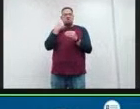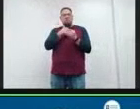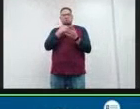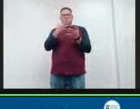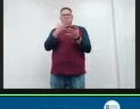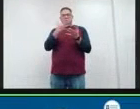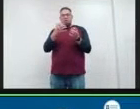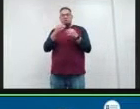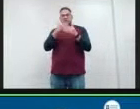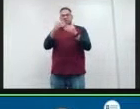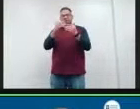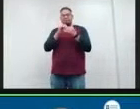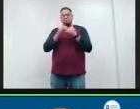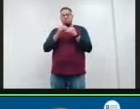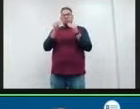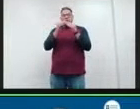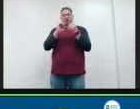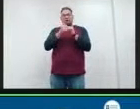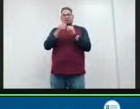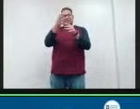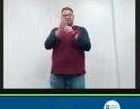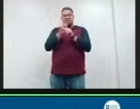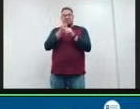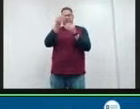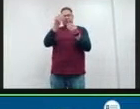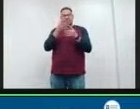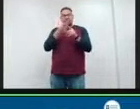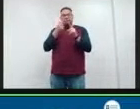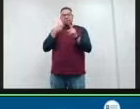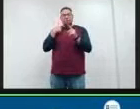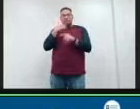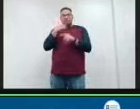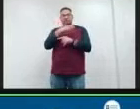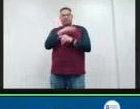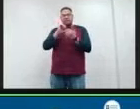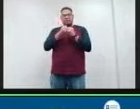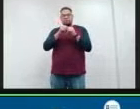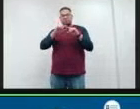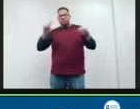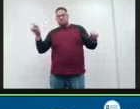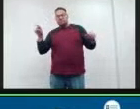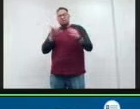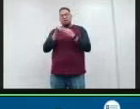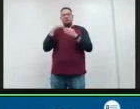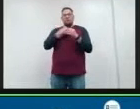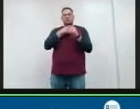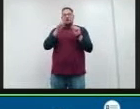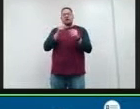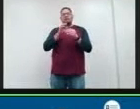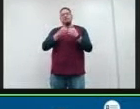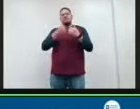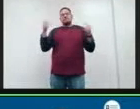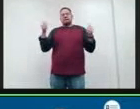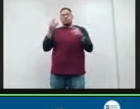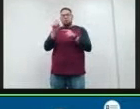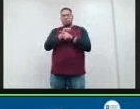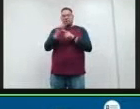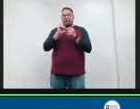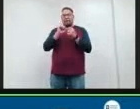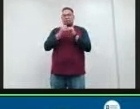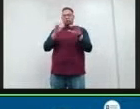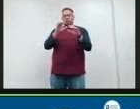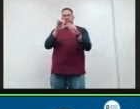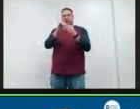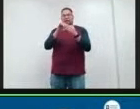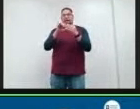further on how to get information from staff and how to navigate that, we can have that in a separate training on how to do that and